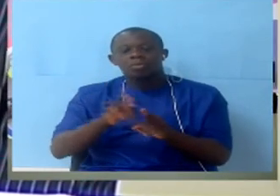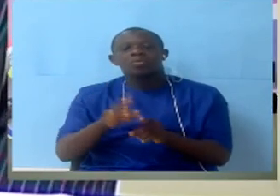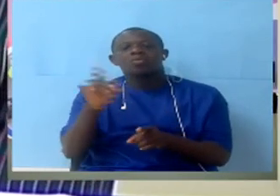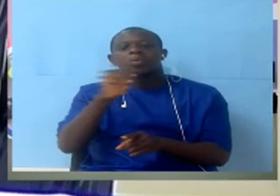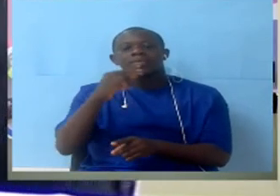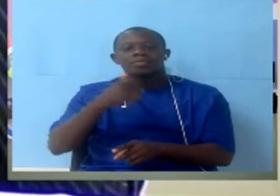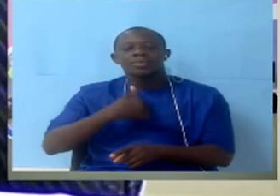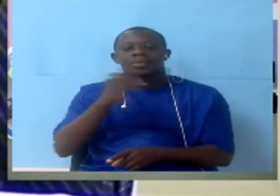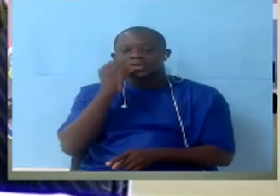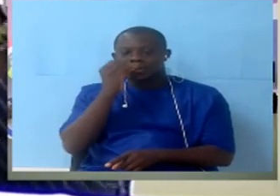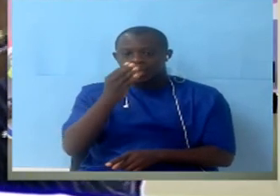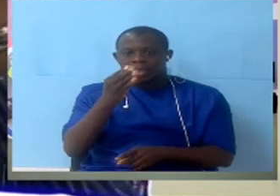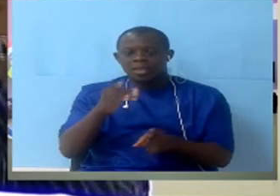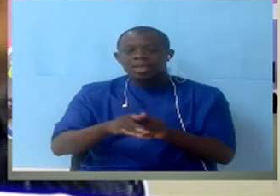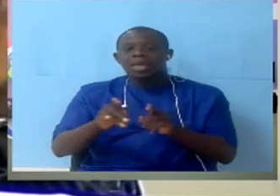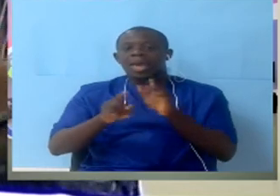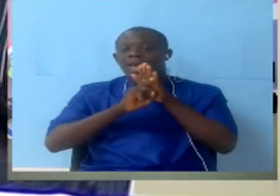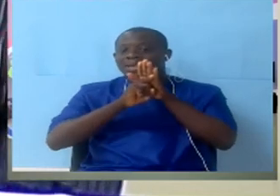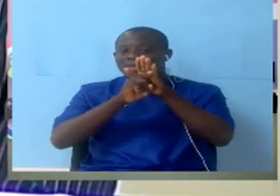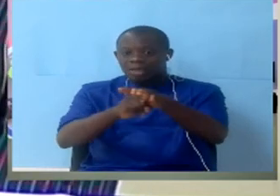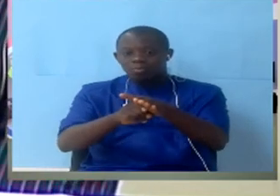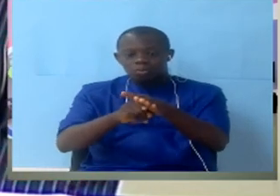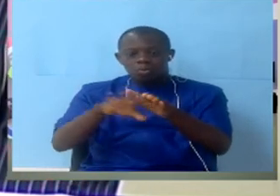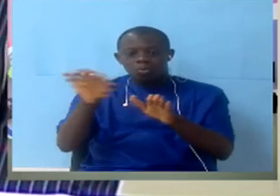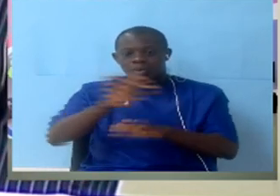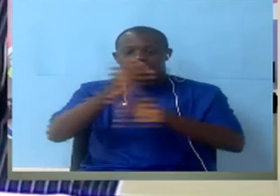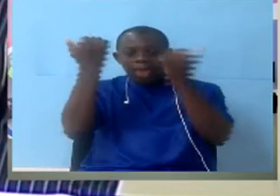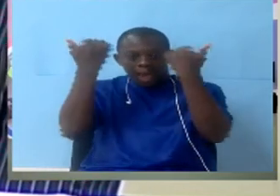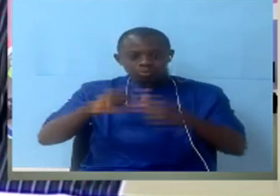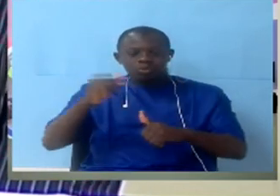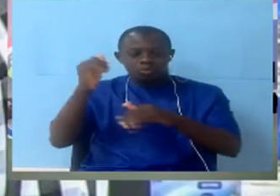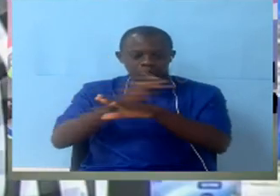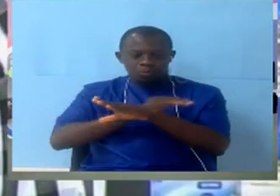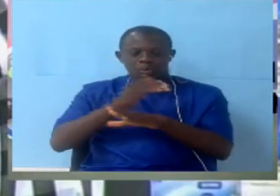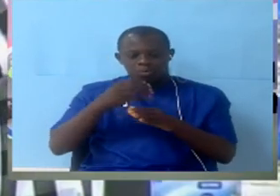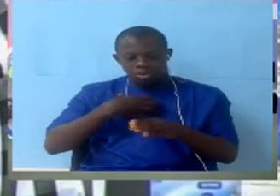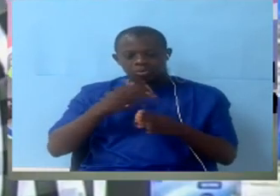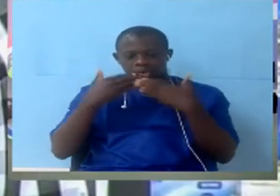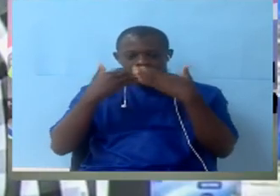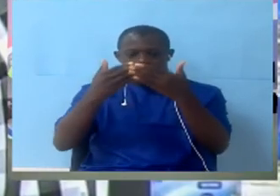saying is give me concrete examples.